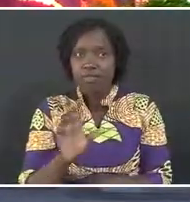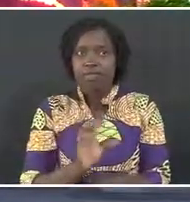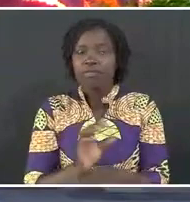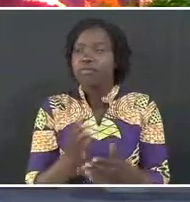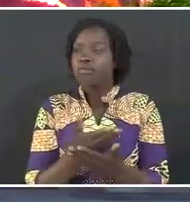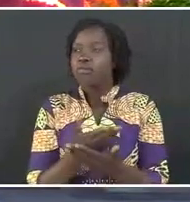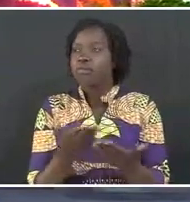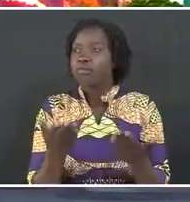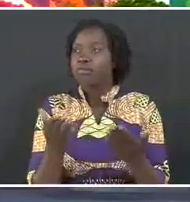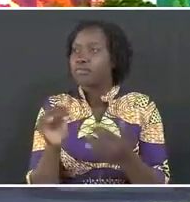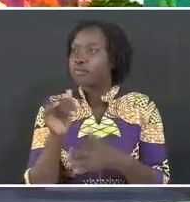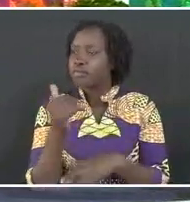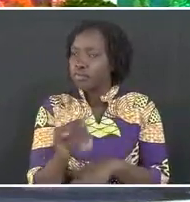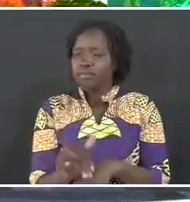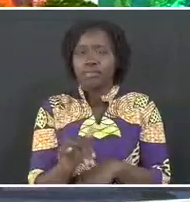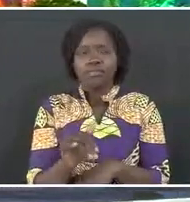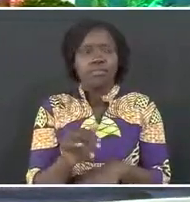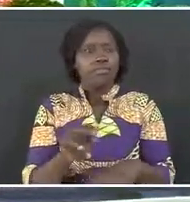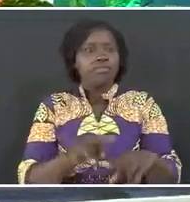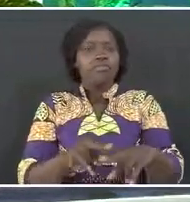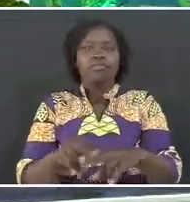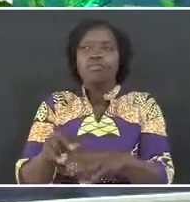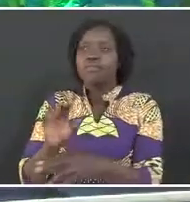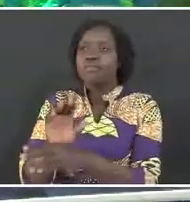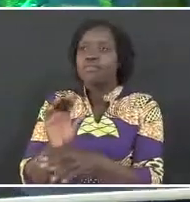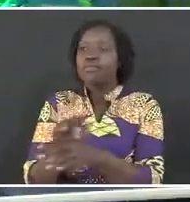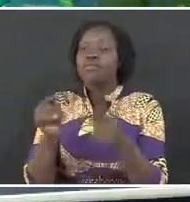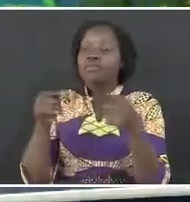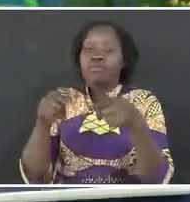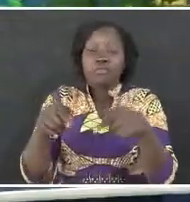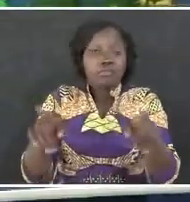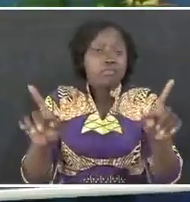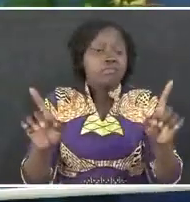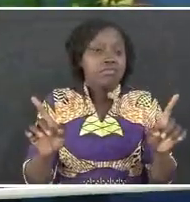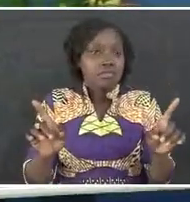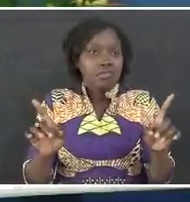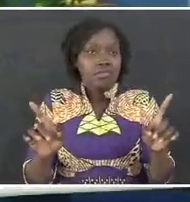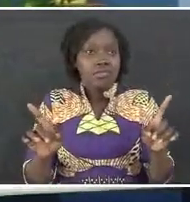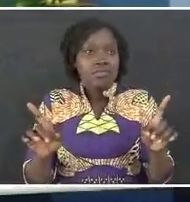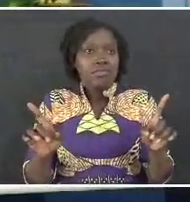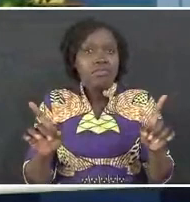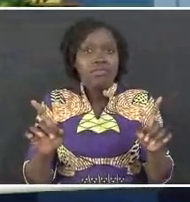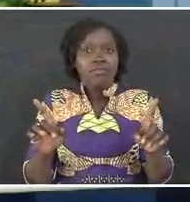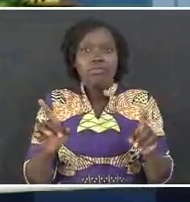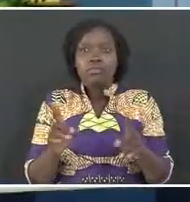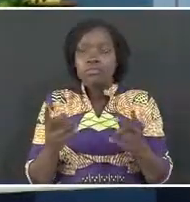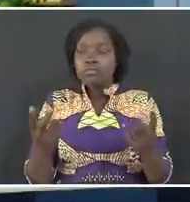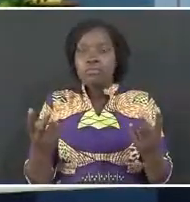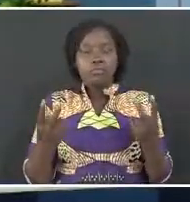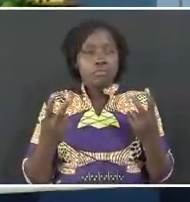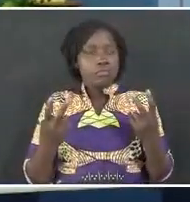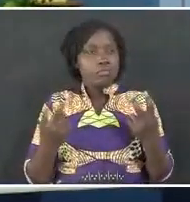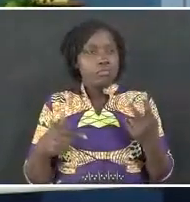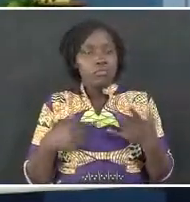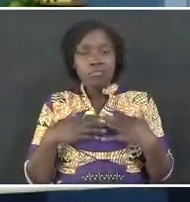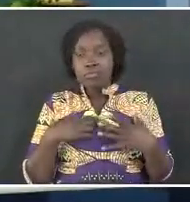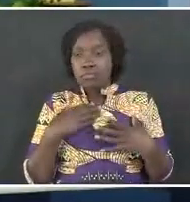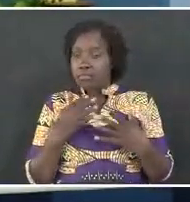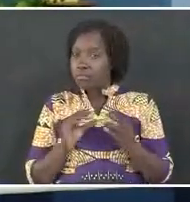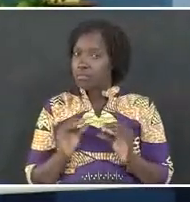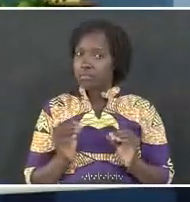big. Yet they sit in those churches of theirs, seeing none of us going to visit